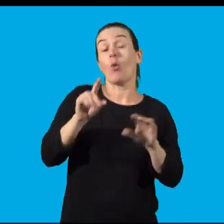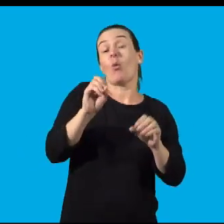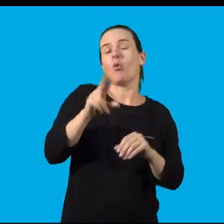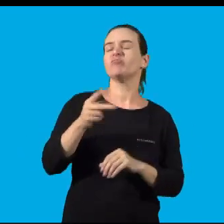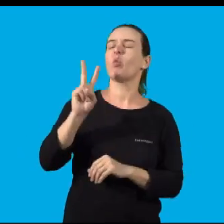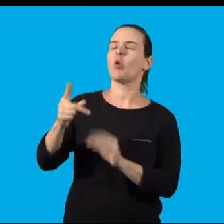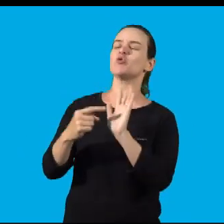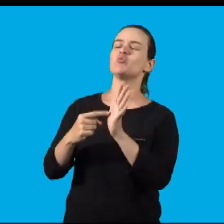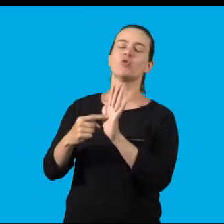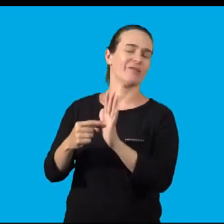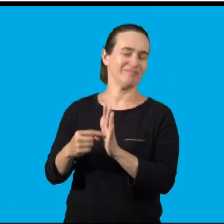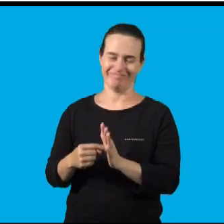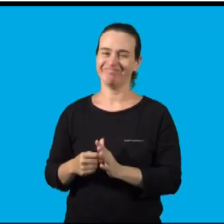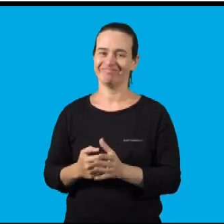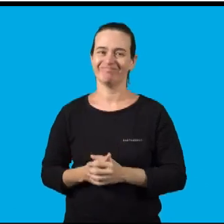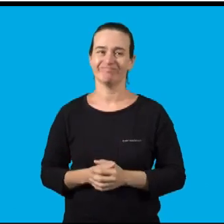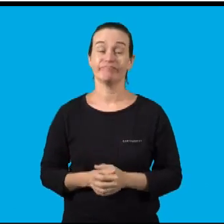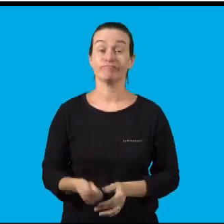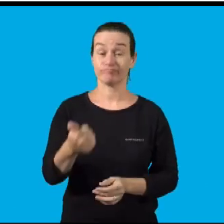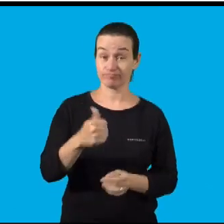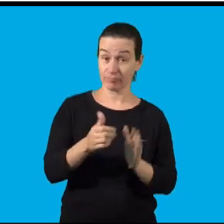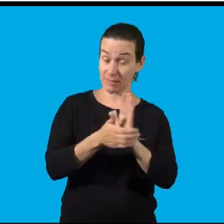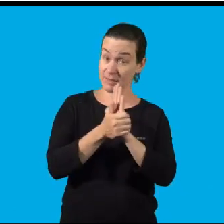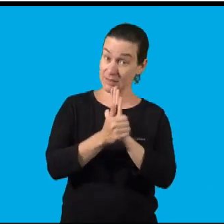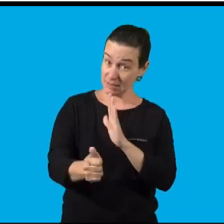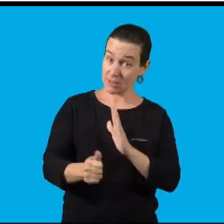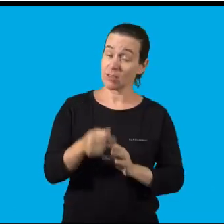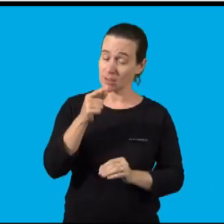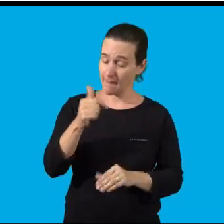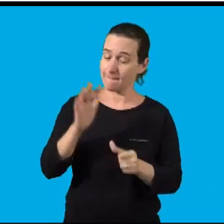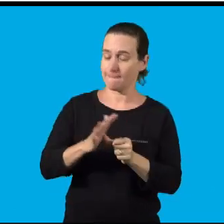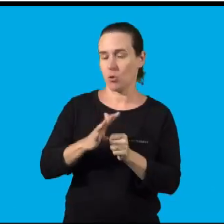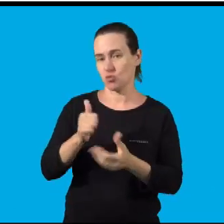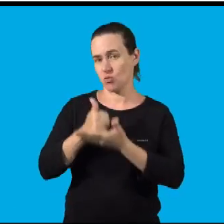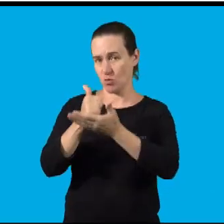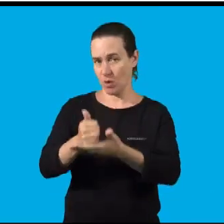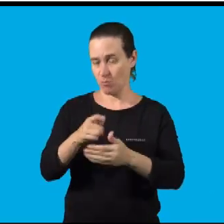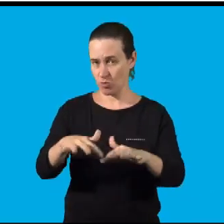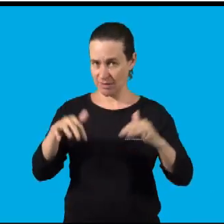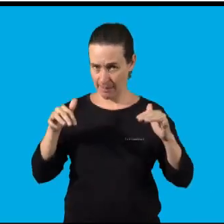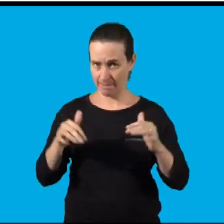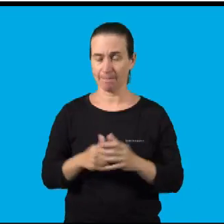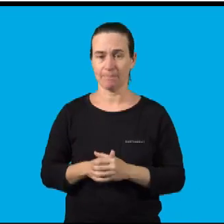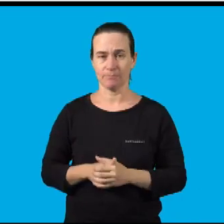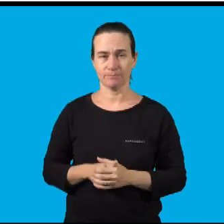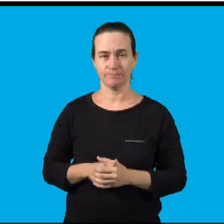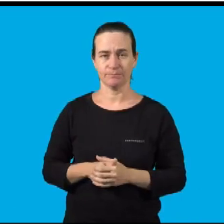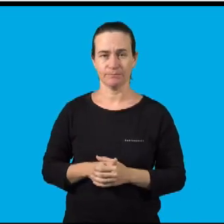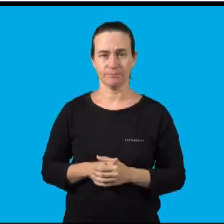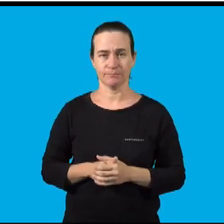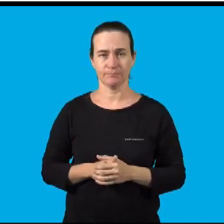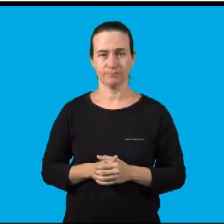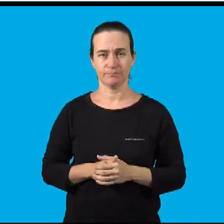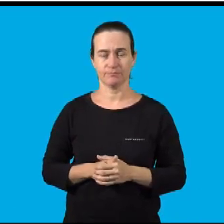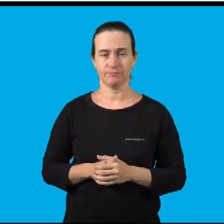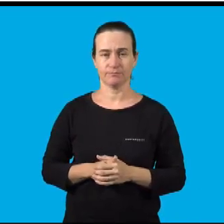watched film adaptations of it. These are some of the skills that you are required when you're writing your